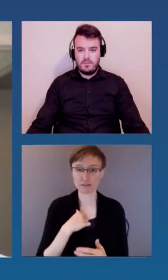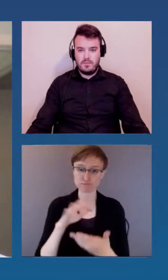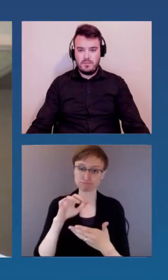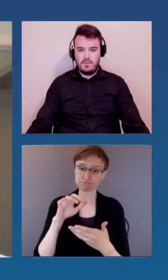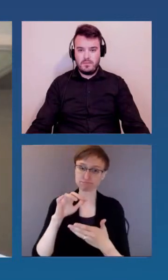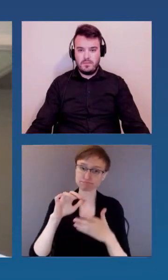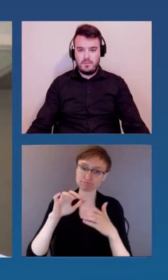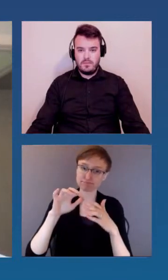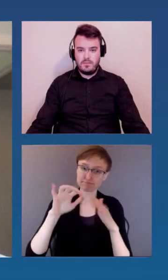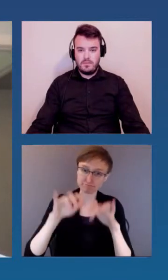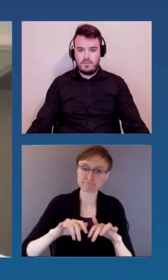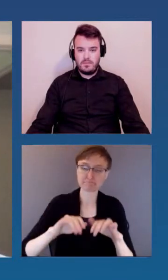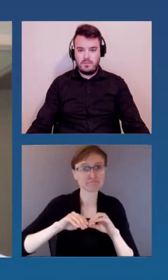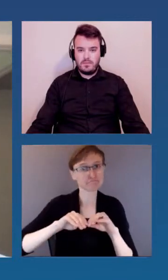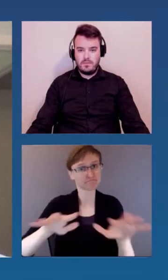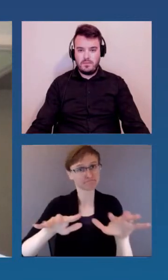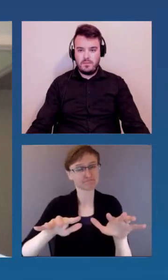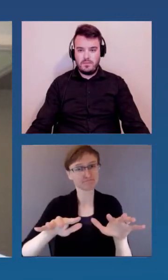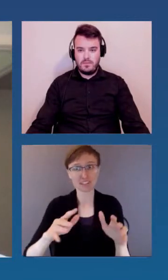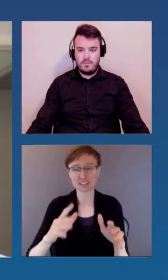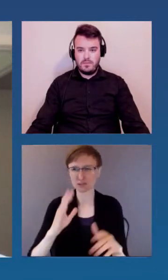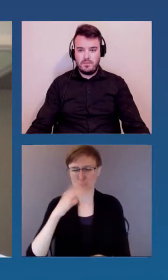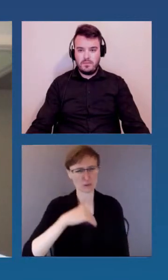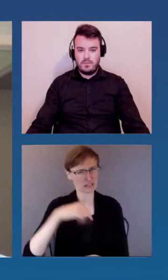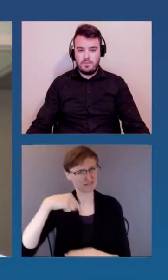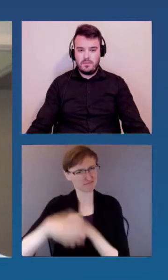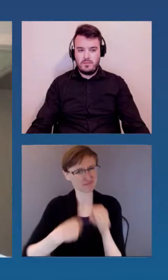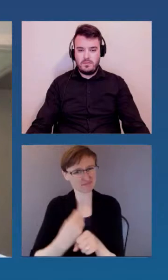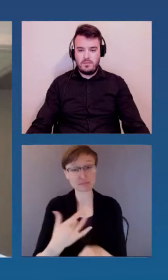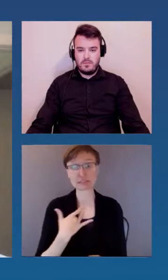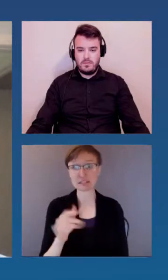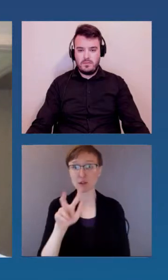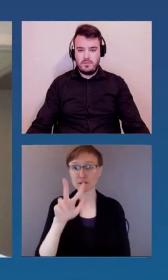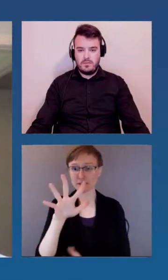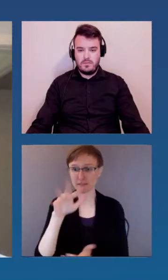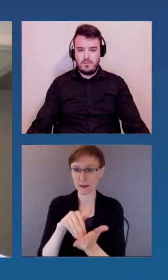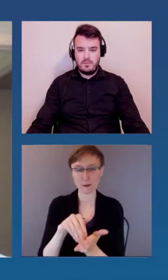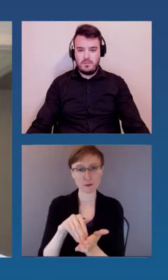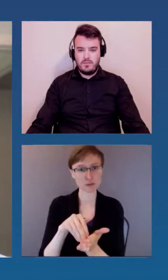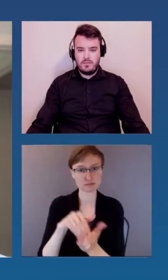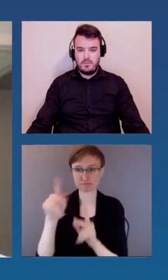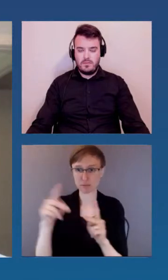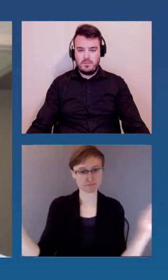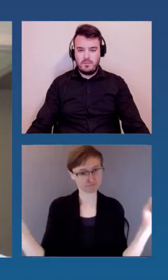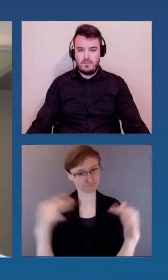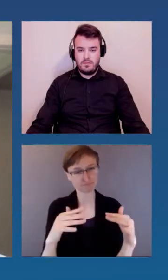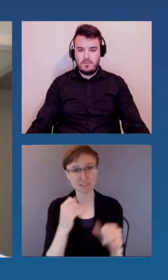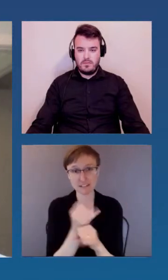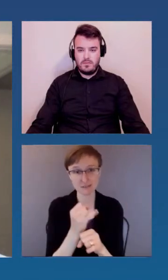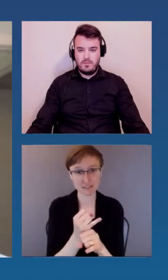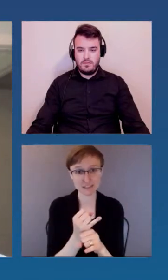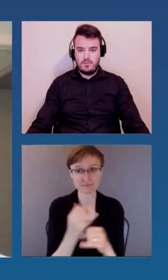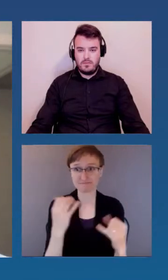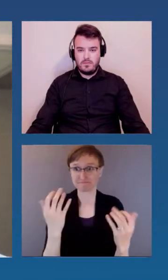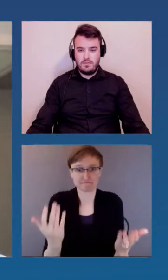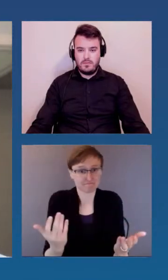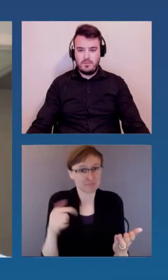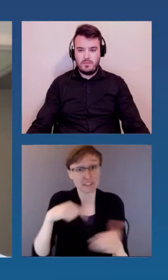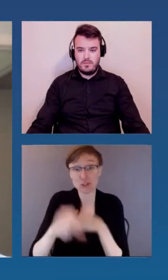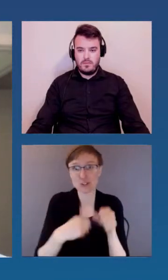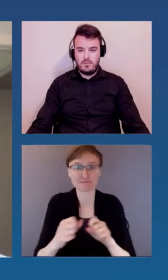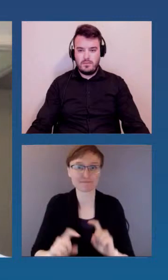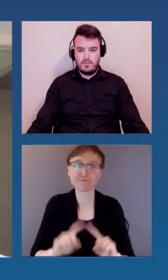on COVID-19, by working with public health, by working with service agencies and businesses, and by contributing to the well-being of our community.